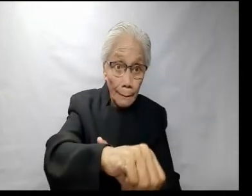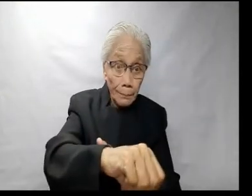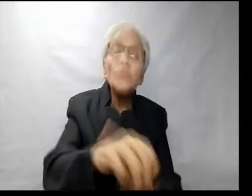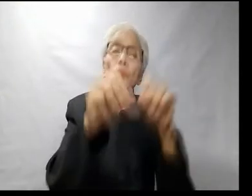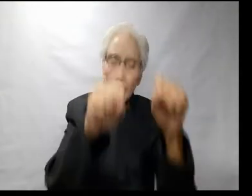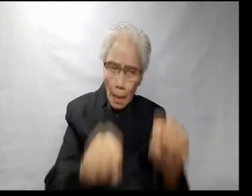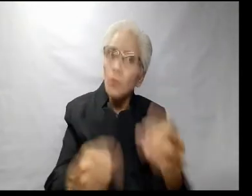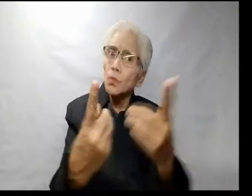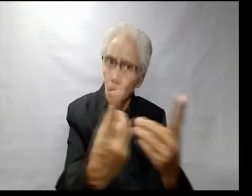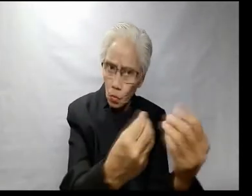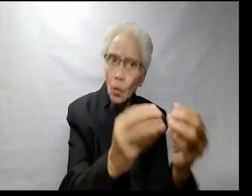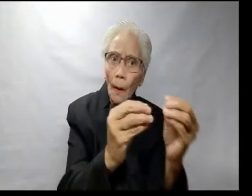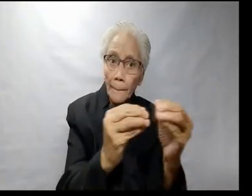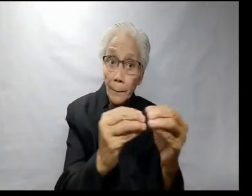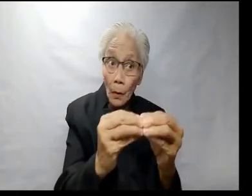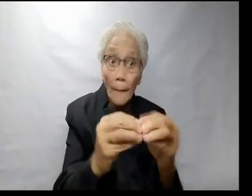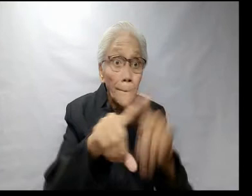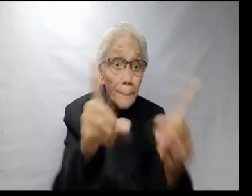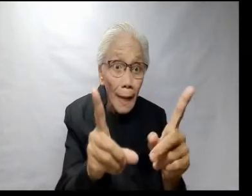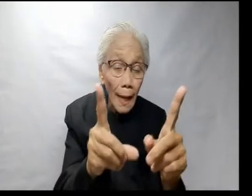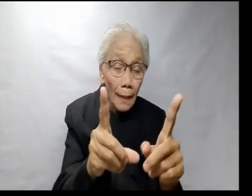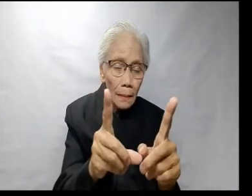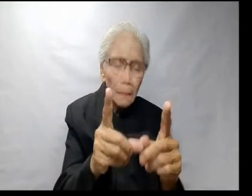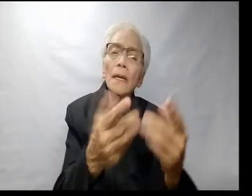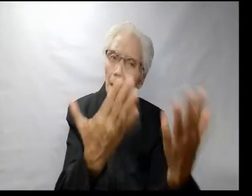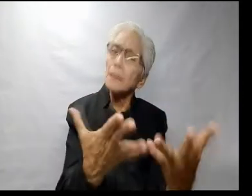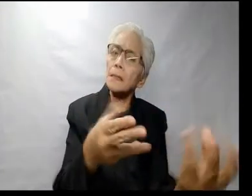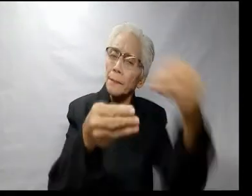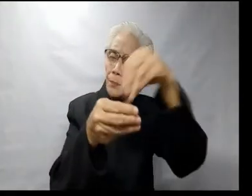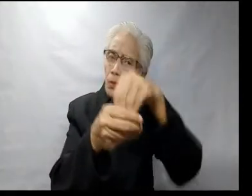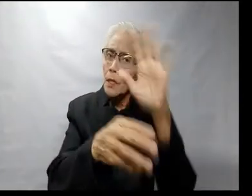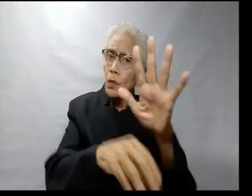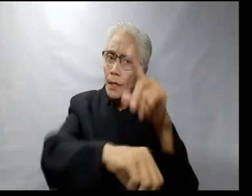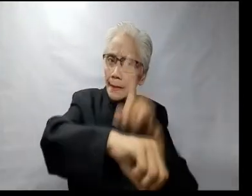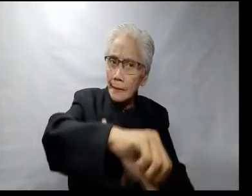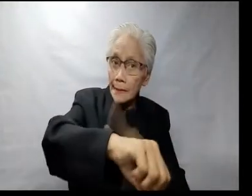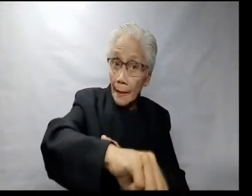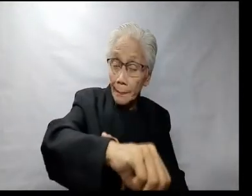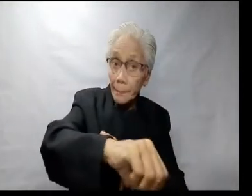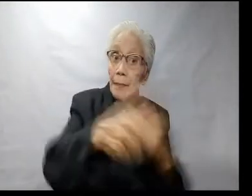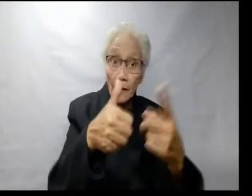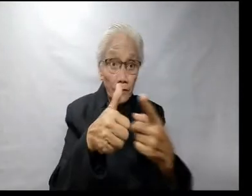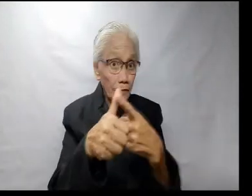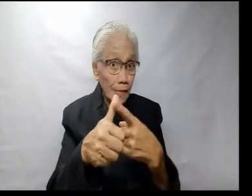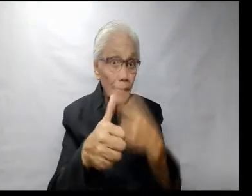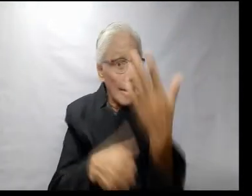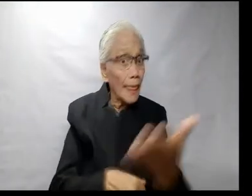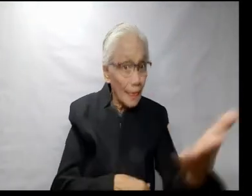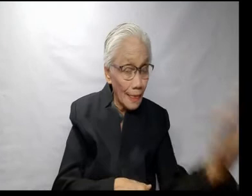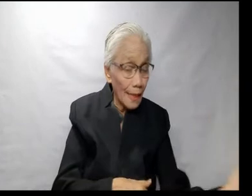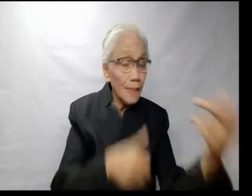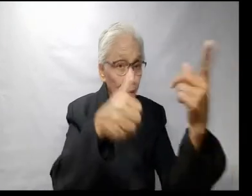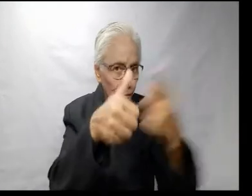time in order to accomplish more. Rather, it is putting into your time